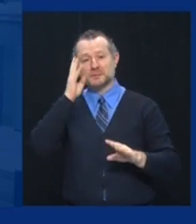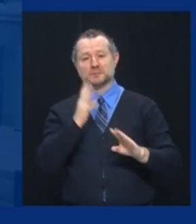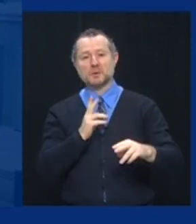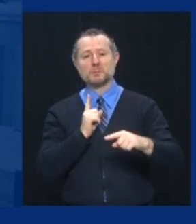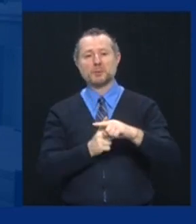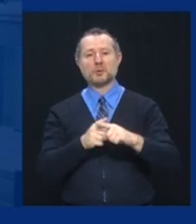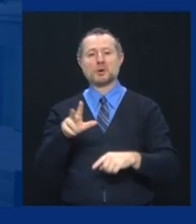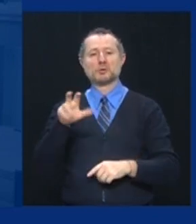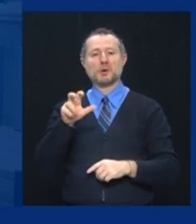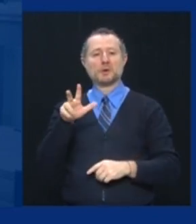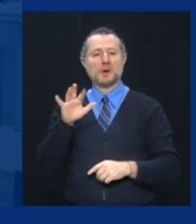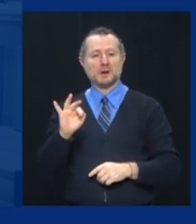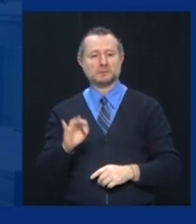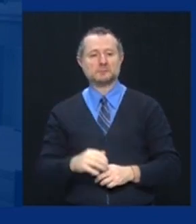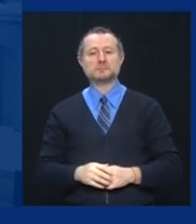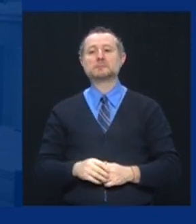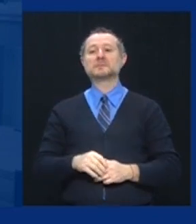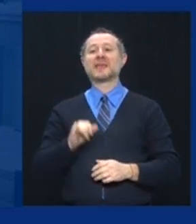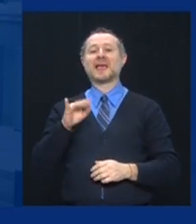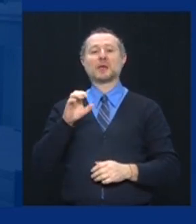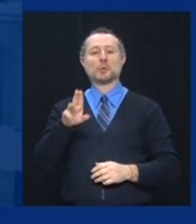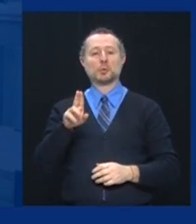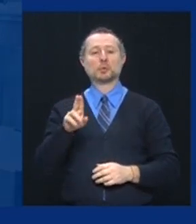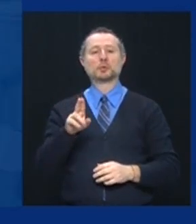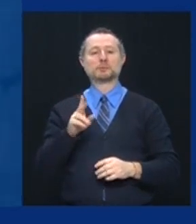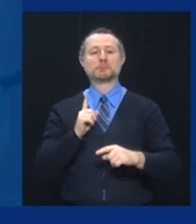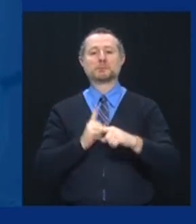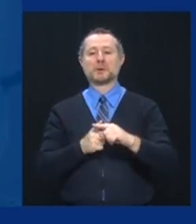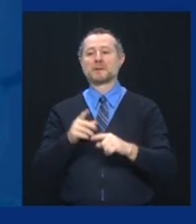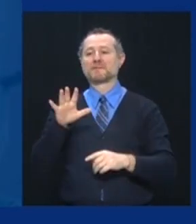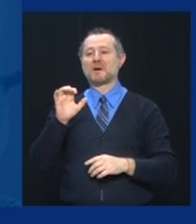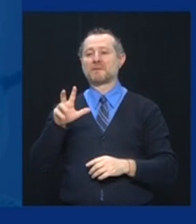ICU plus 35. Intubations plus 8.